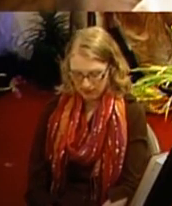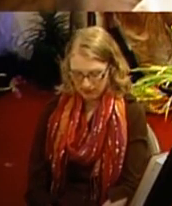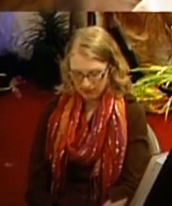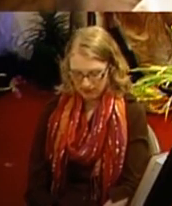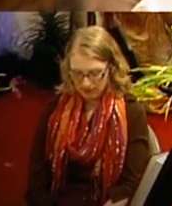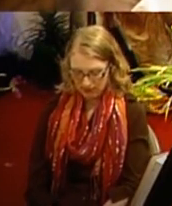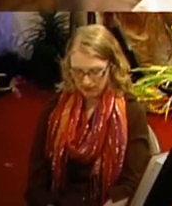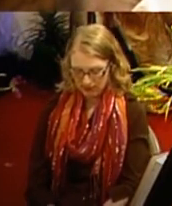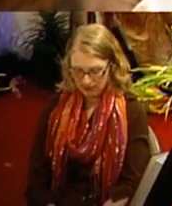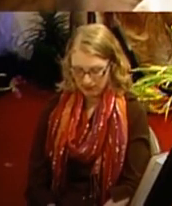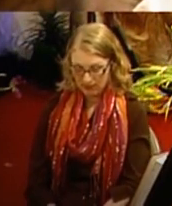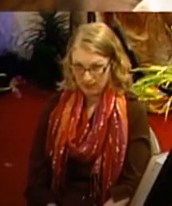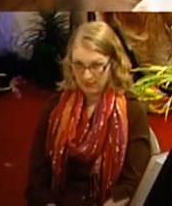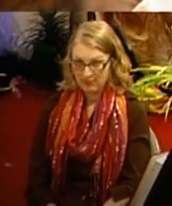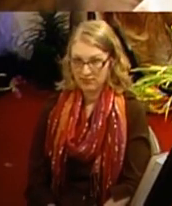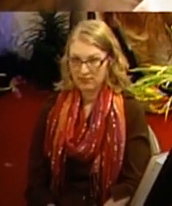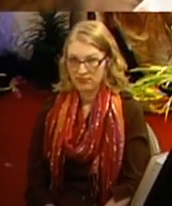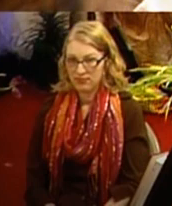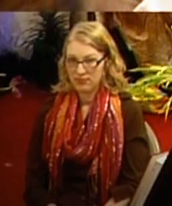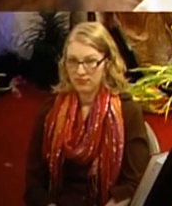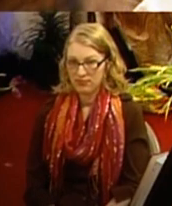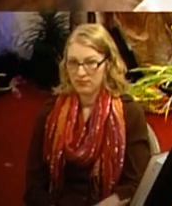You understand?